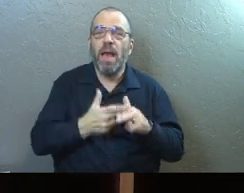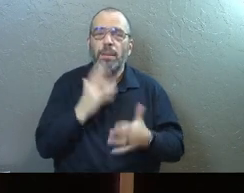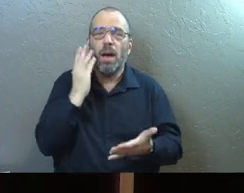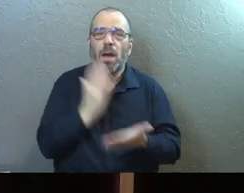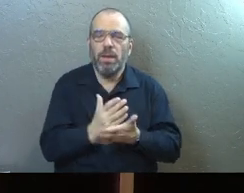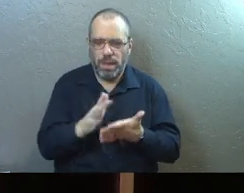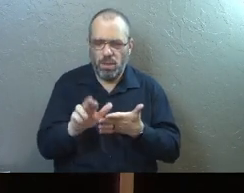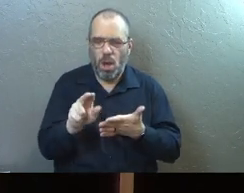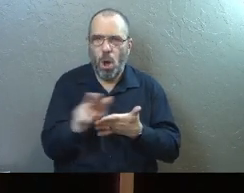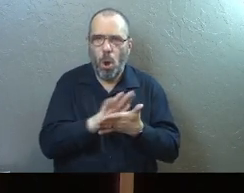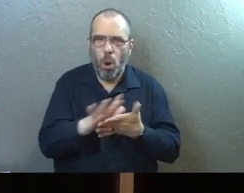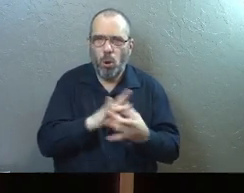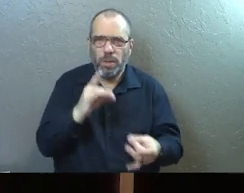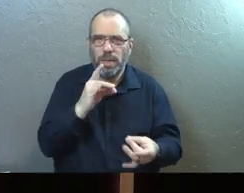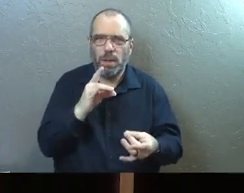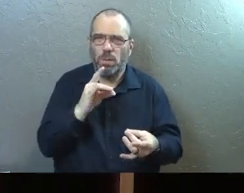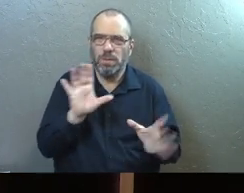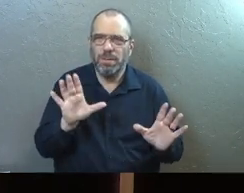Holy Ghost,